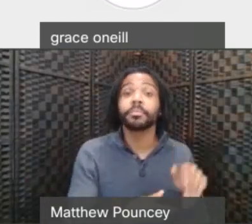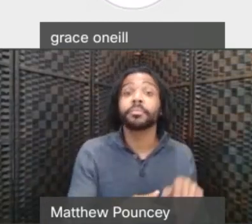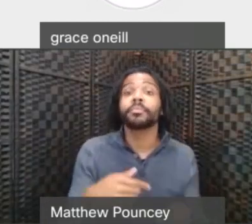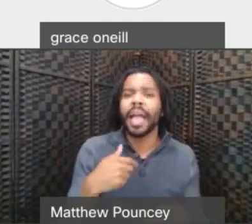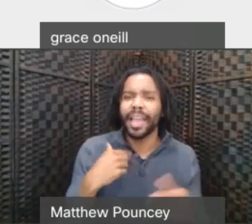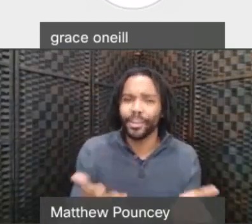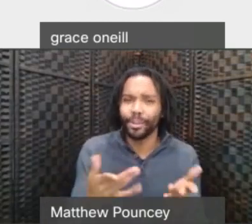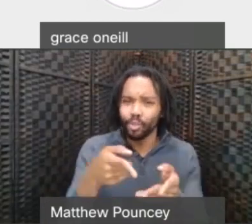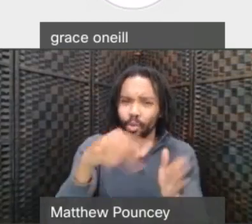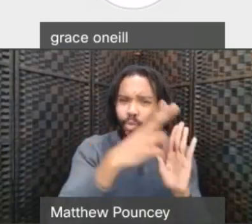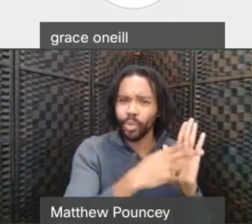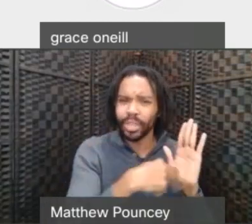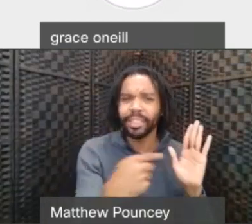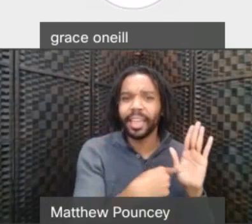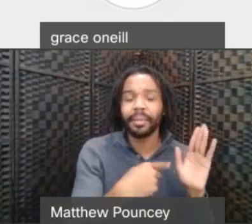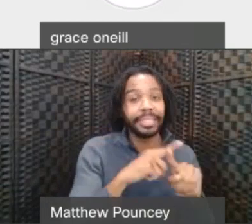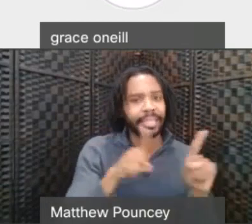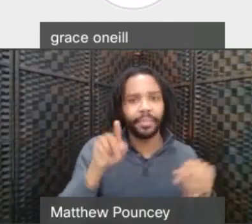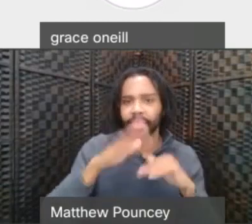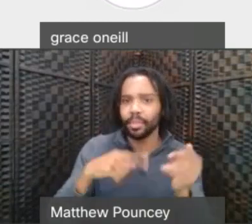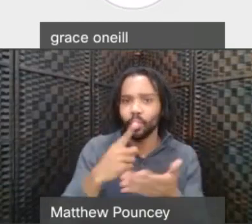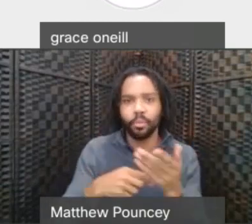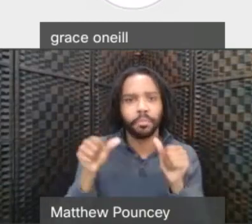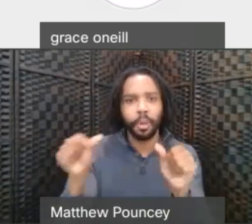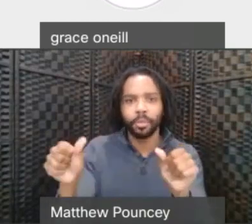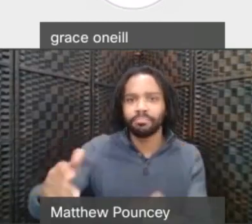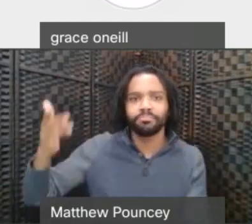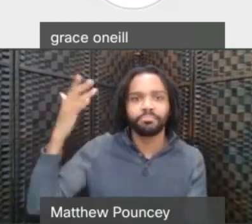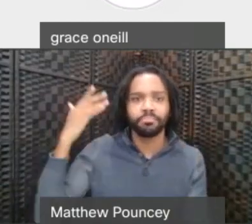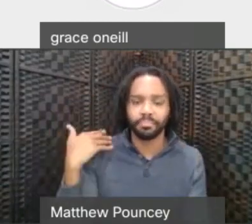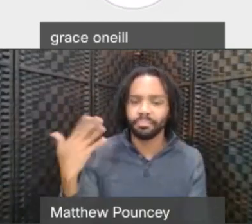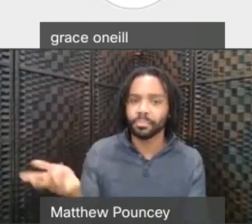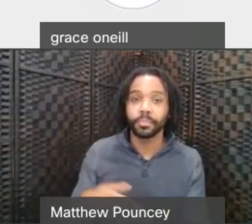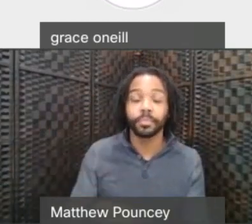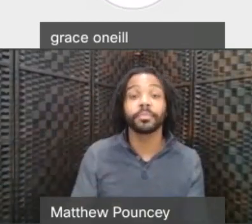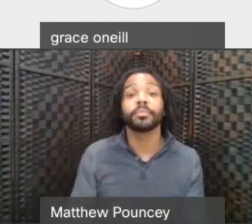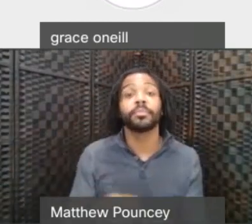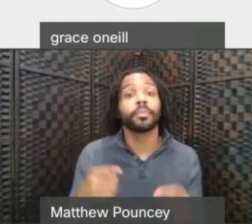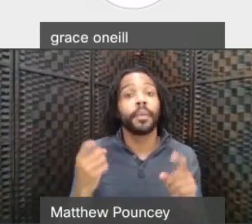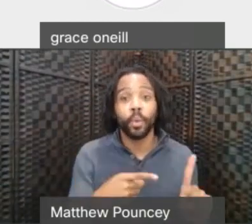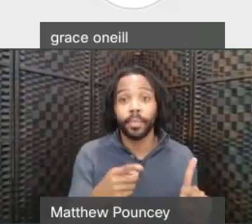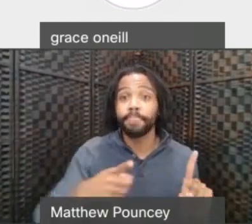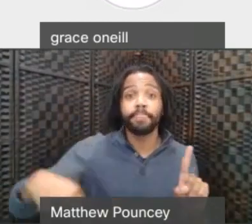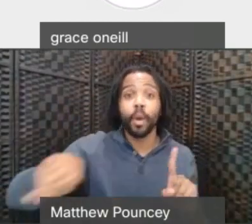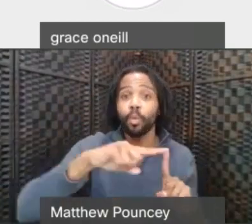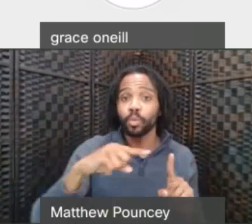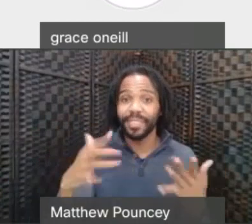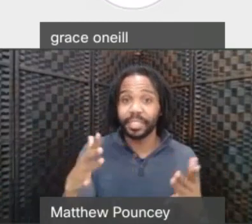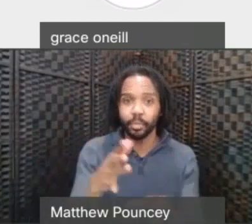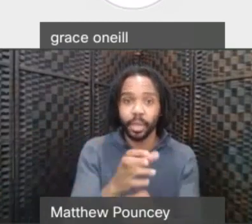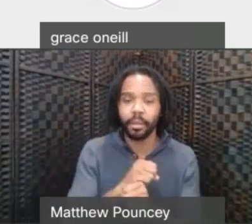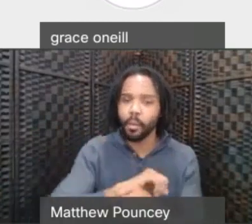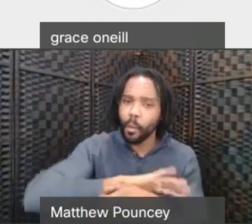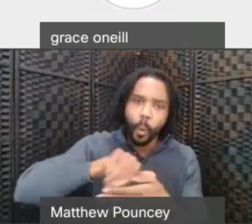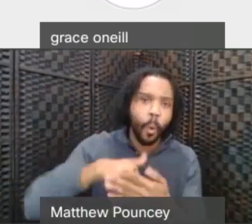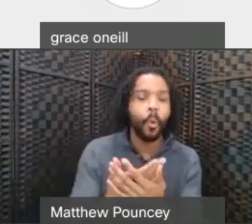to read that because it's very different from what was posted before. Those who have received all